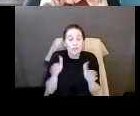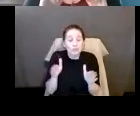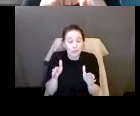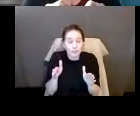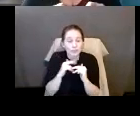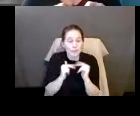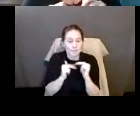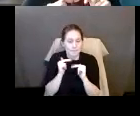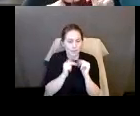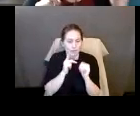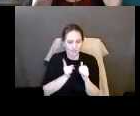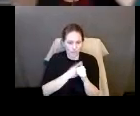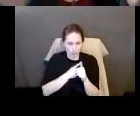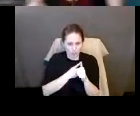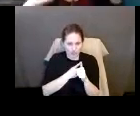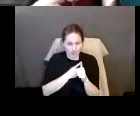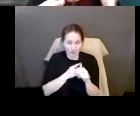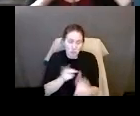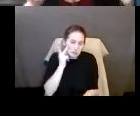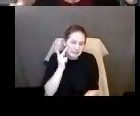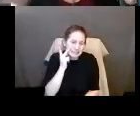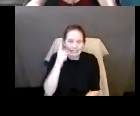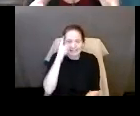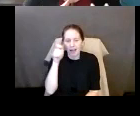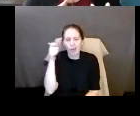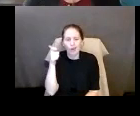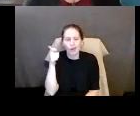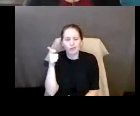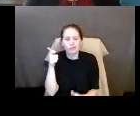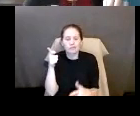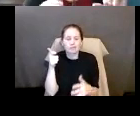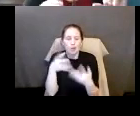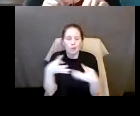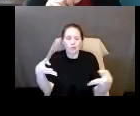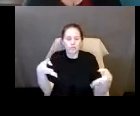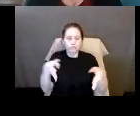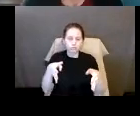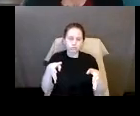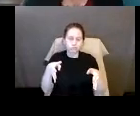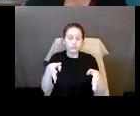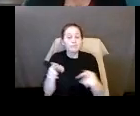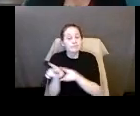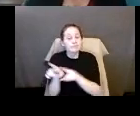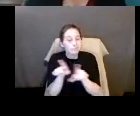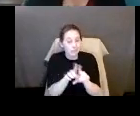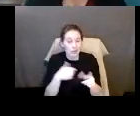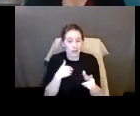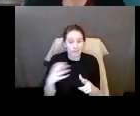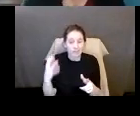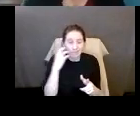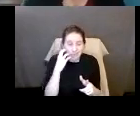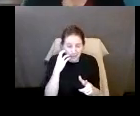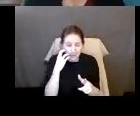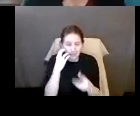built first. You can tell that because all the other walls like lean into it. It also has substantially thicker walls